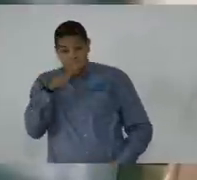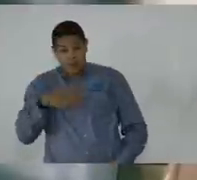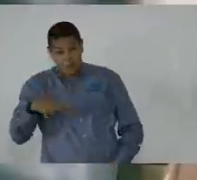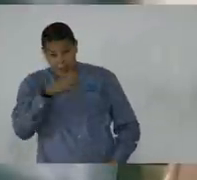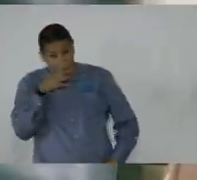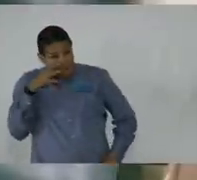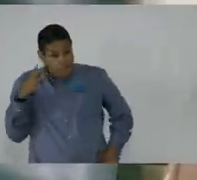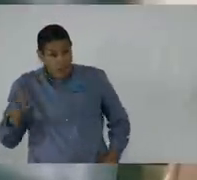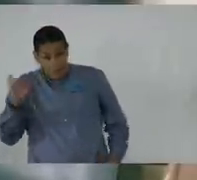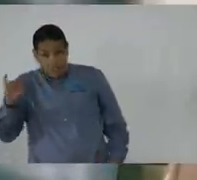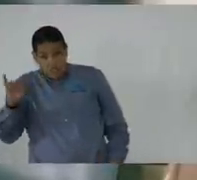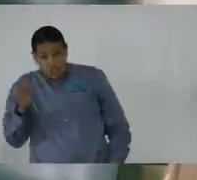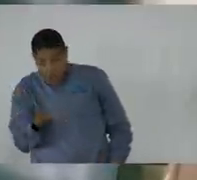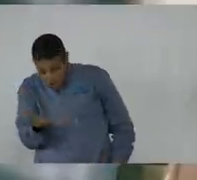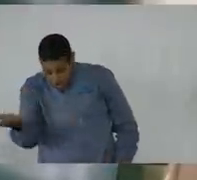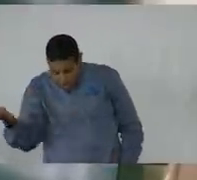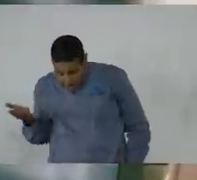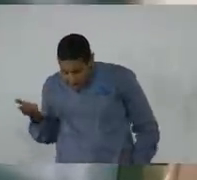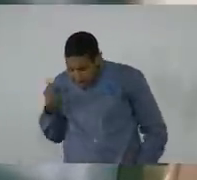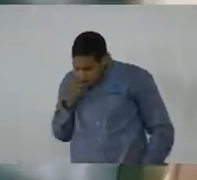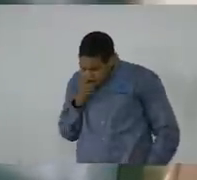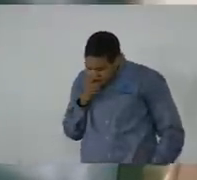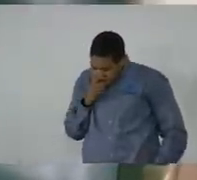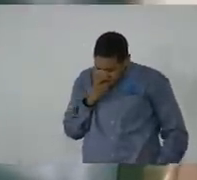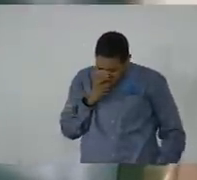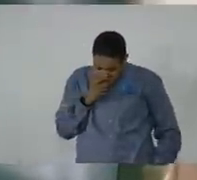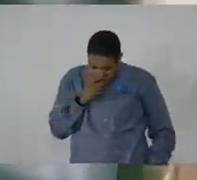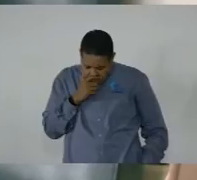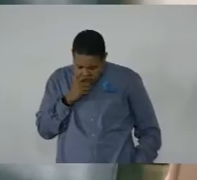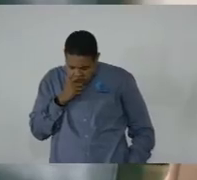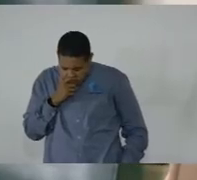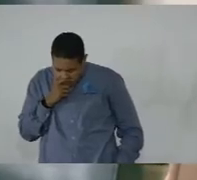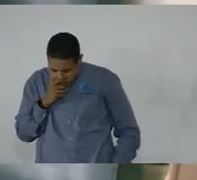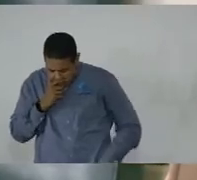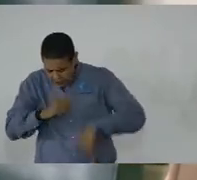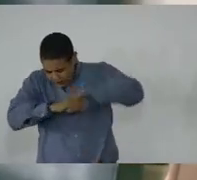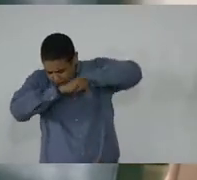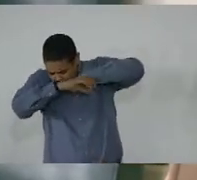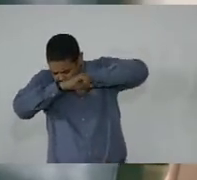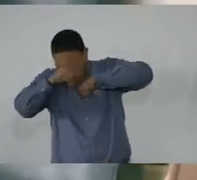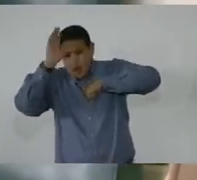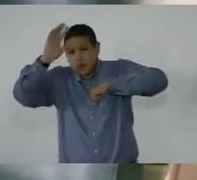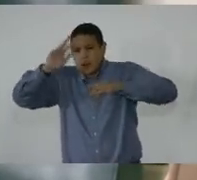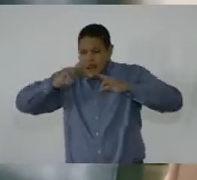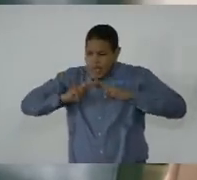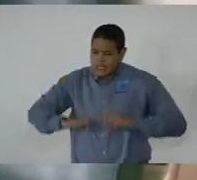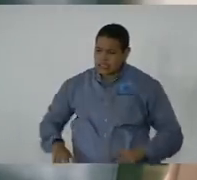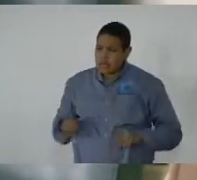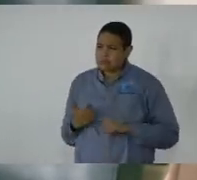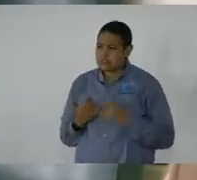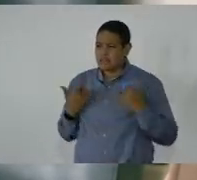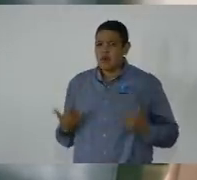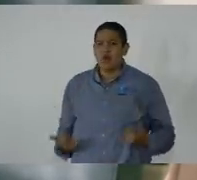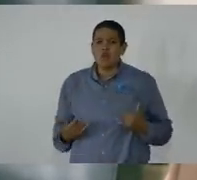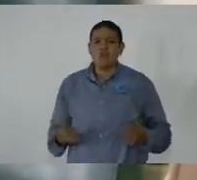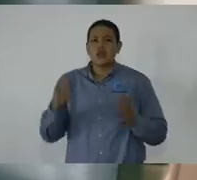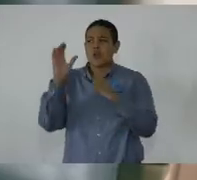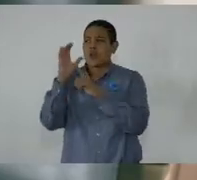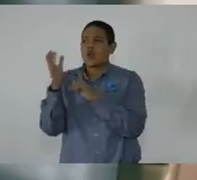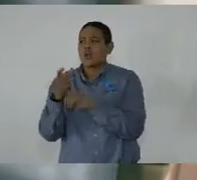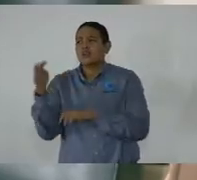farmers' insurance. The campaign will examine the current culture